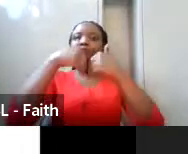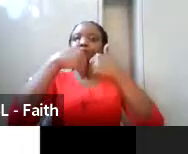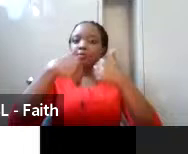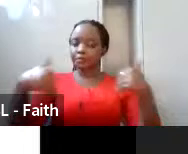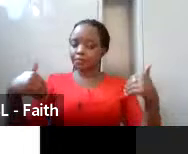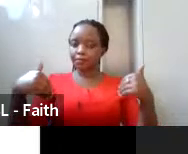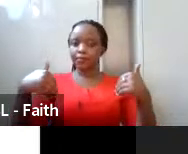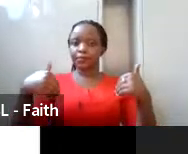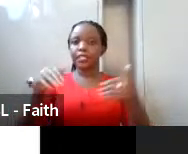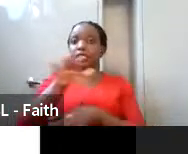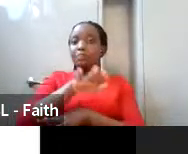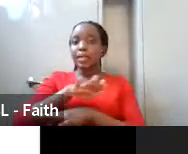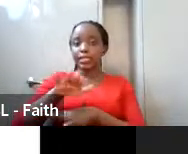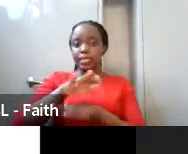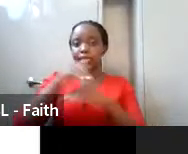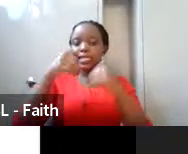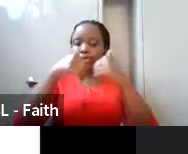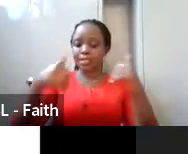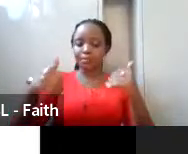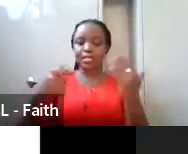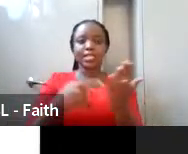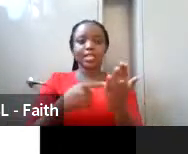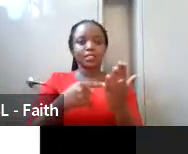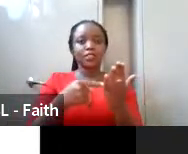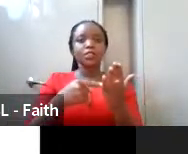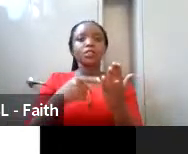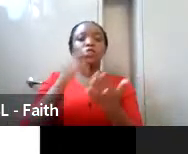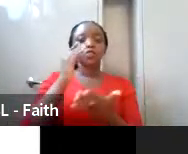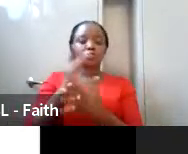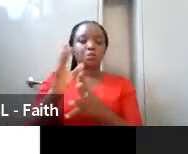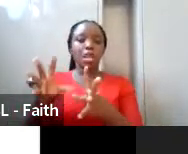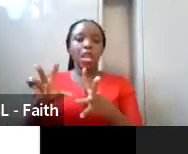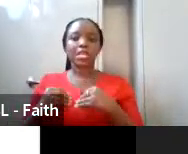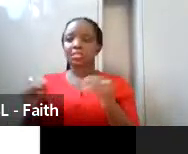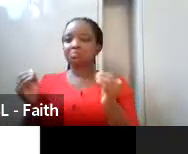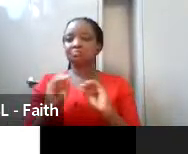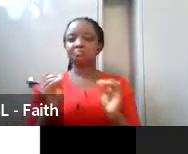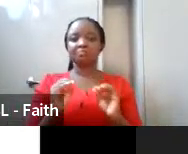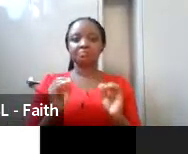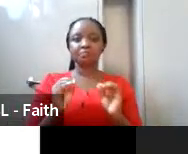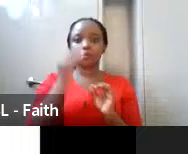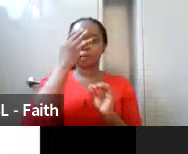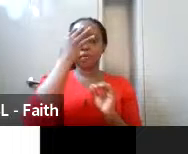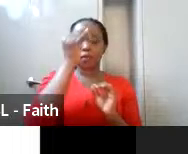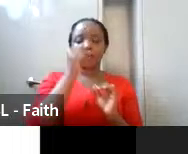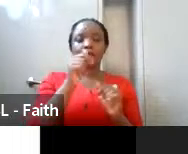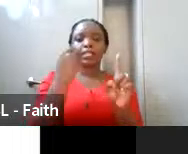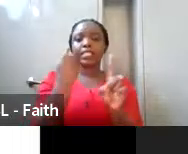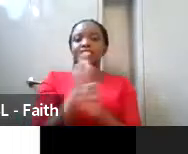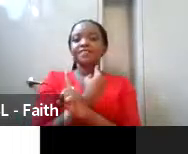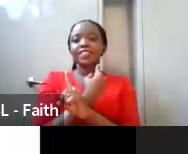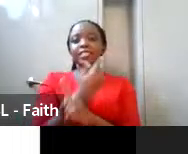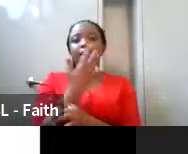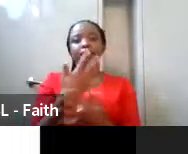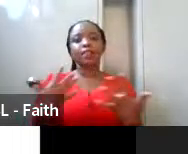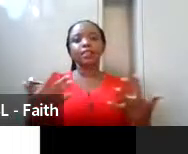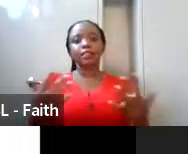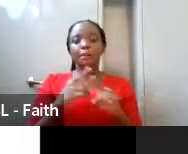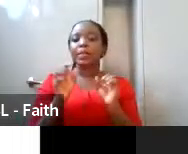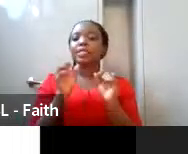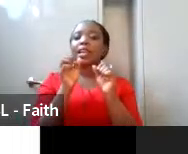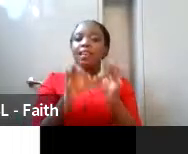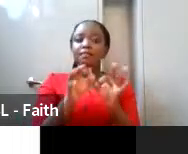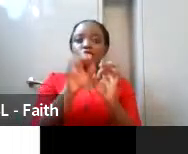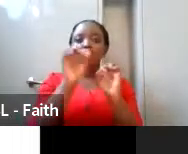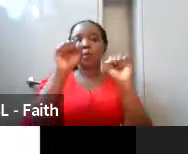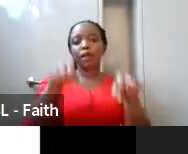separate platforms. So of course they are not accepted because these are complete different platforms. But if you are able